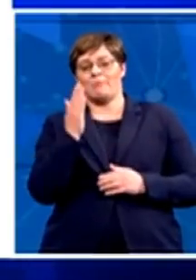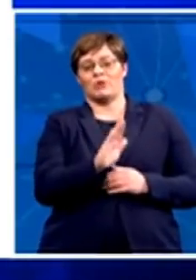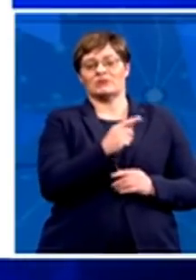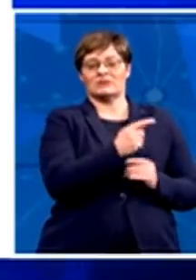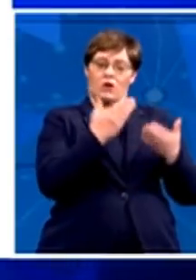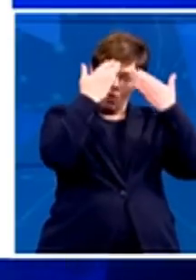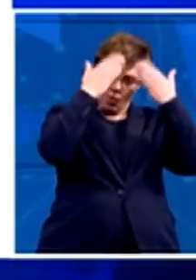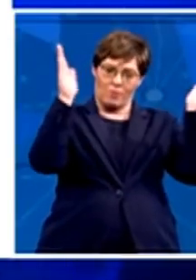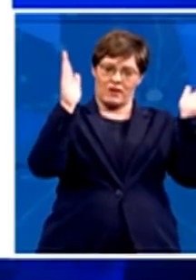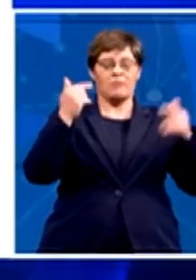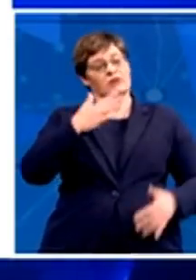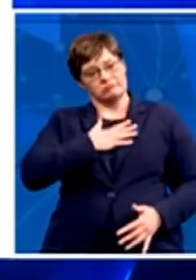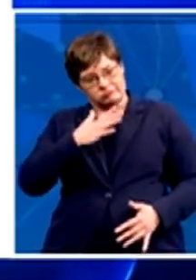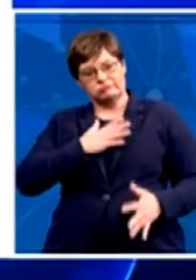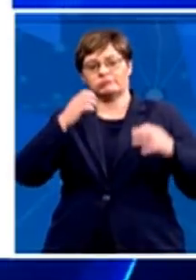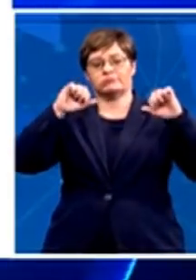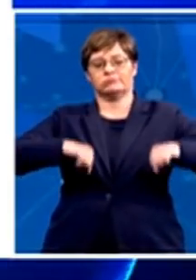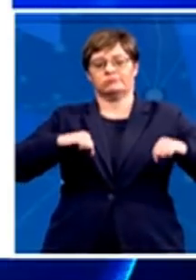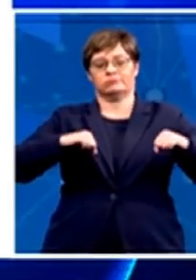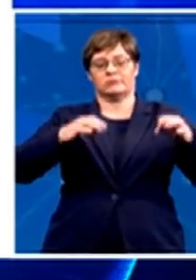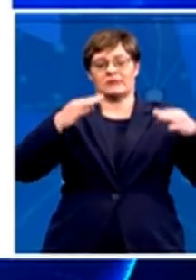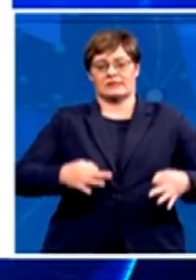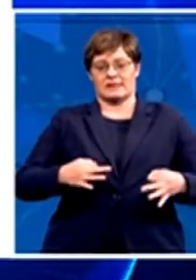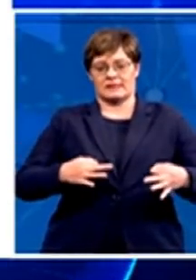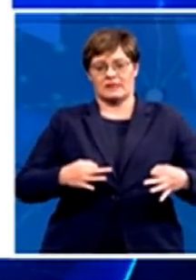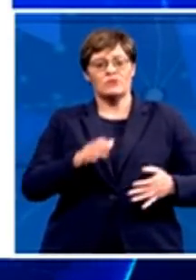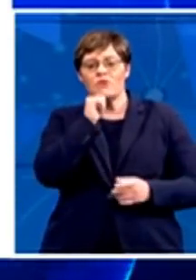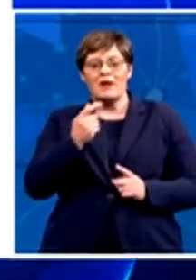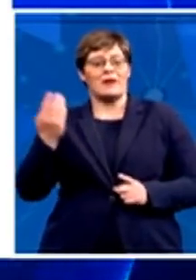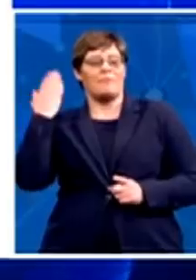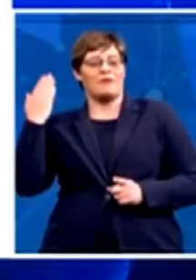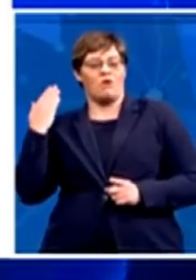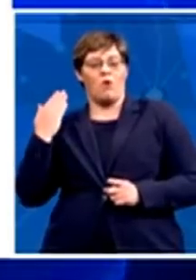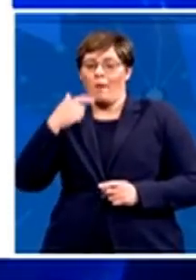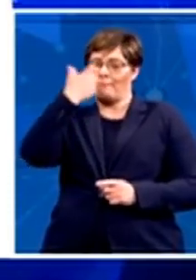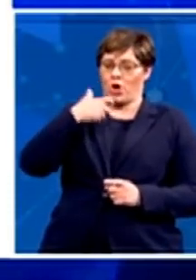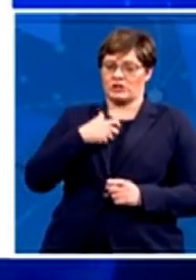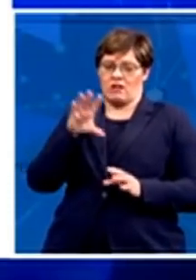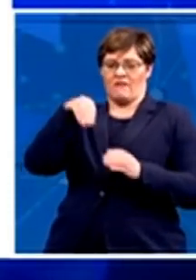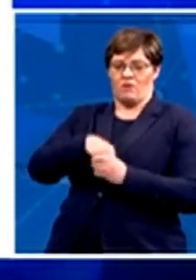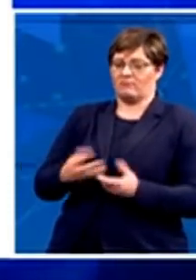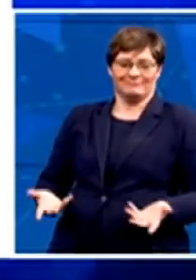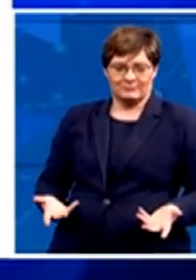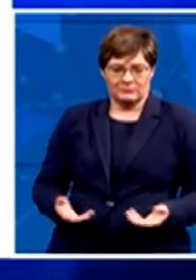conclusions regardless of any personal persuasions. We can move to the next slide, please, Ms. Ngoma.